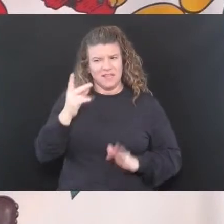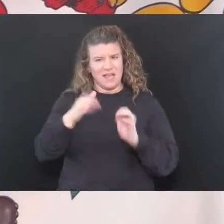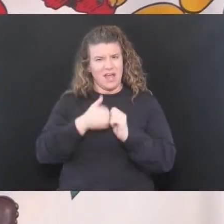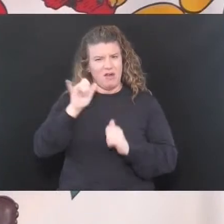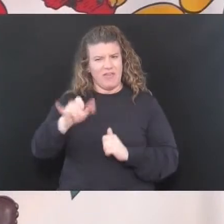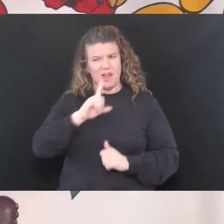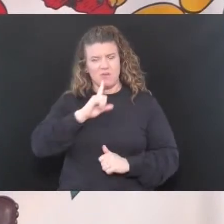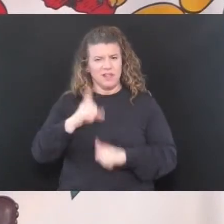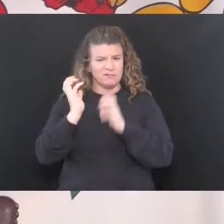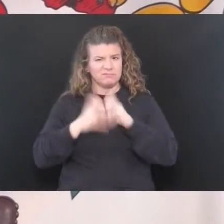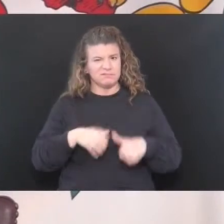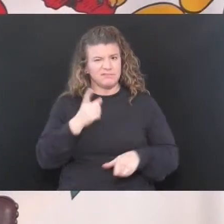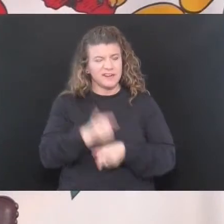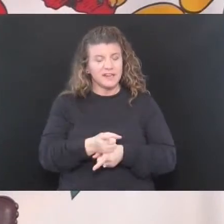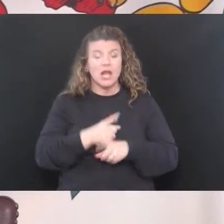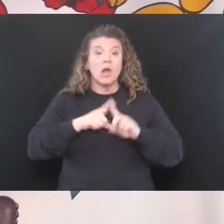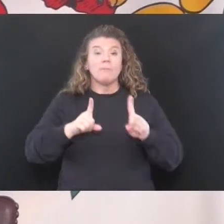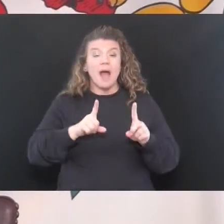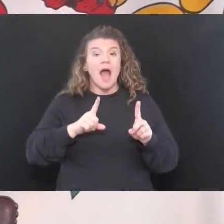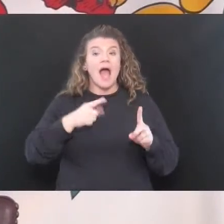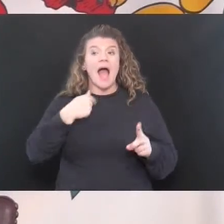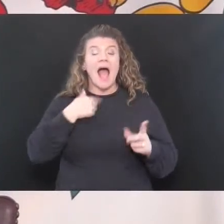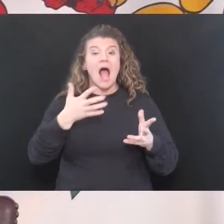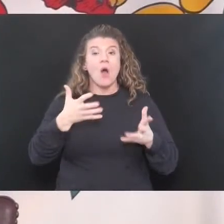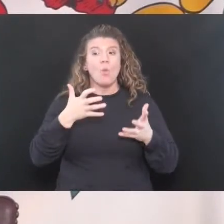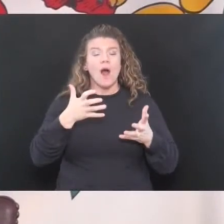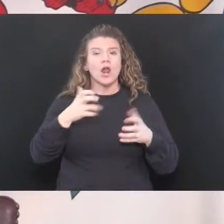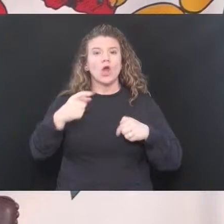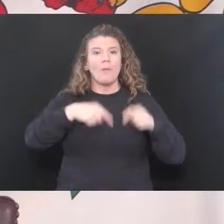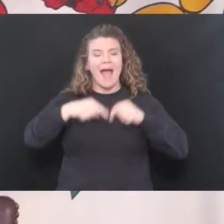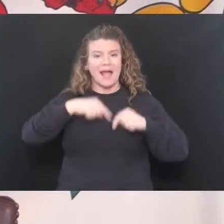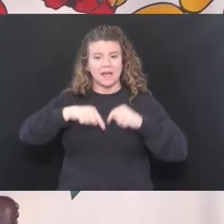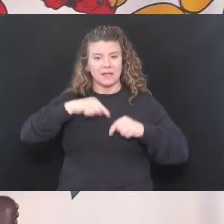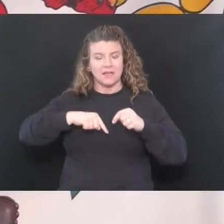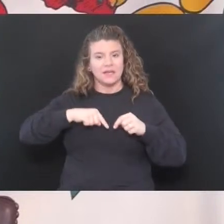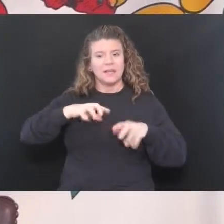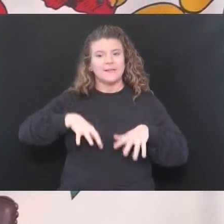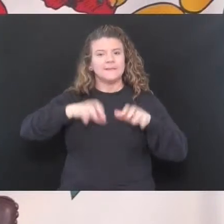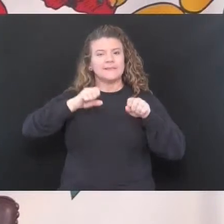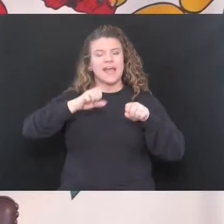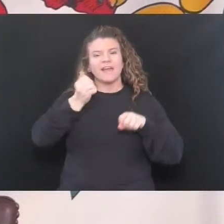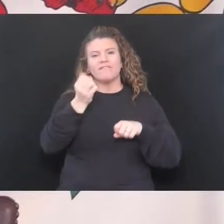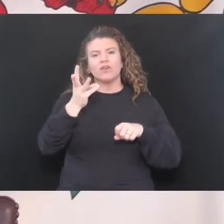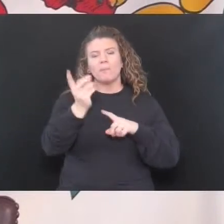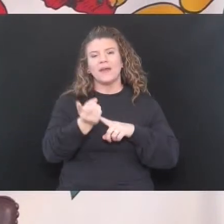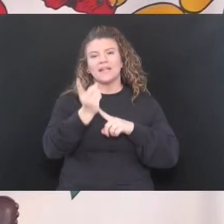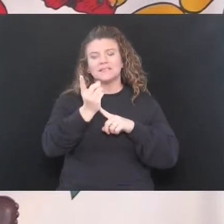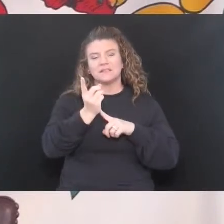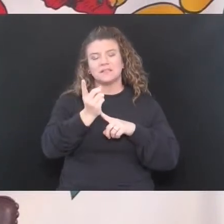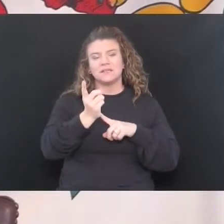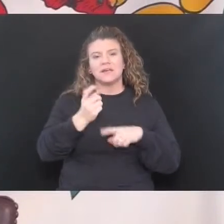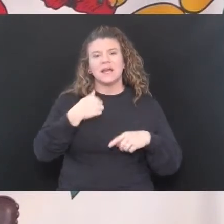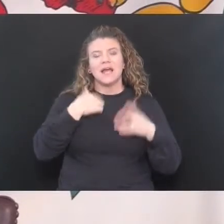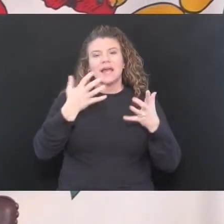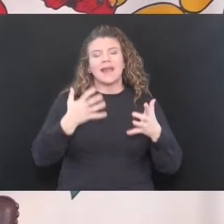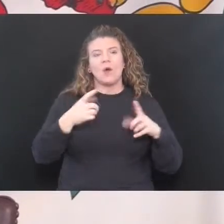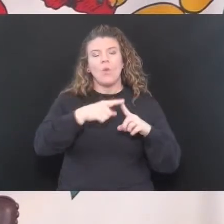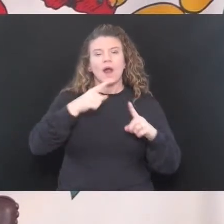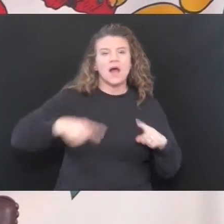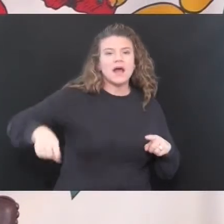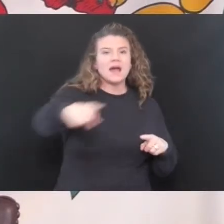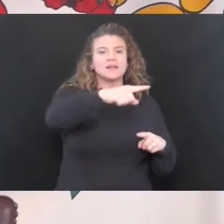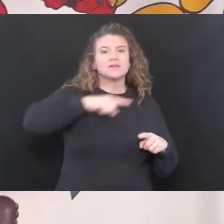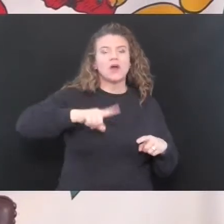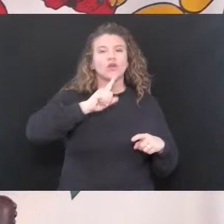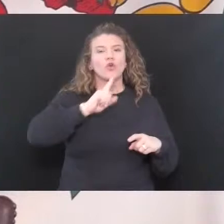any sense. But I want to just go back and just take just a couple minutes, and I want us all to